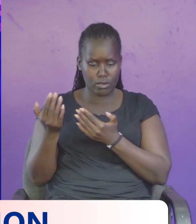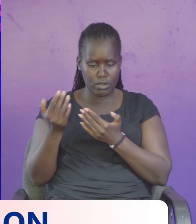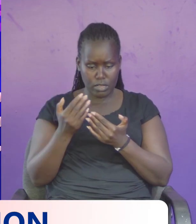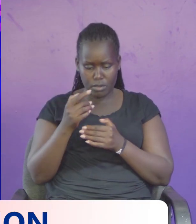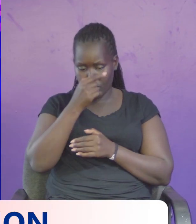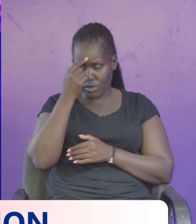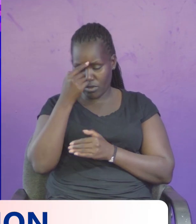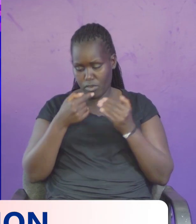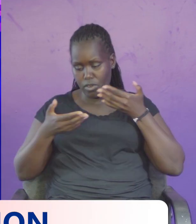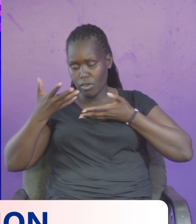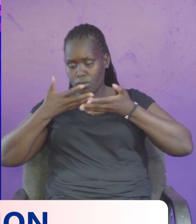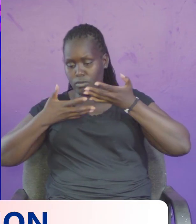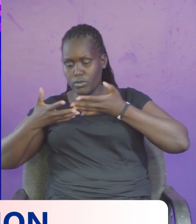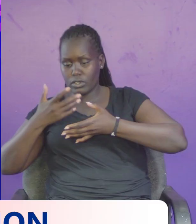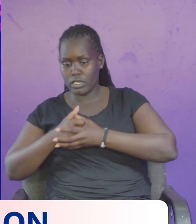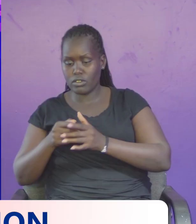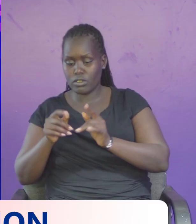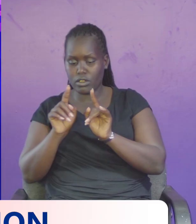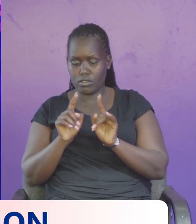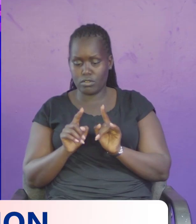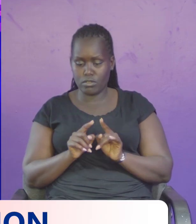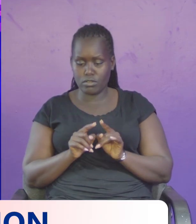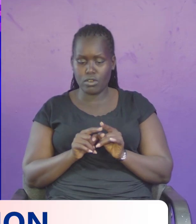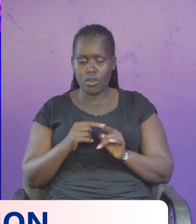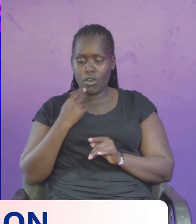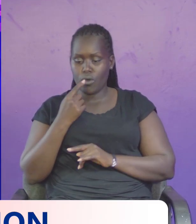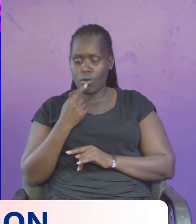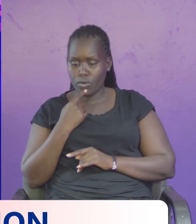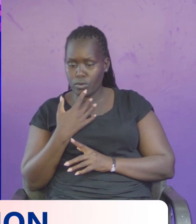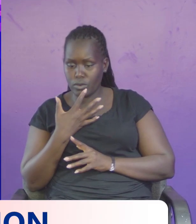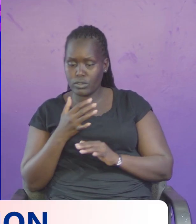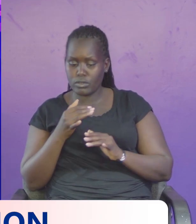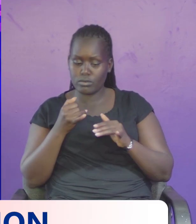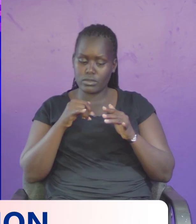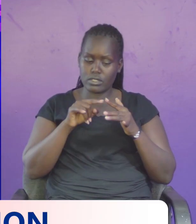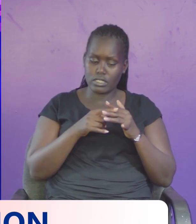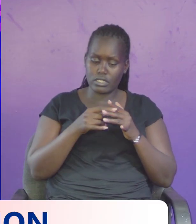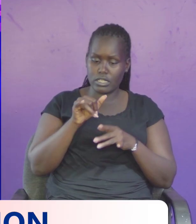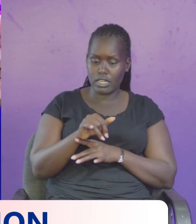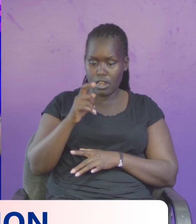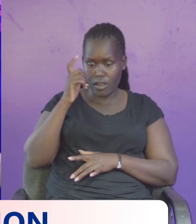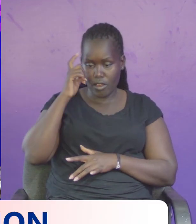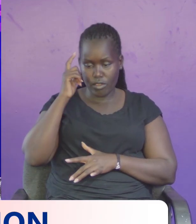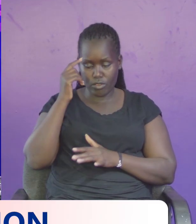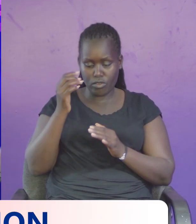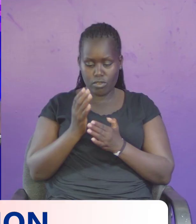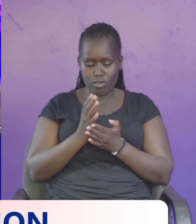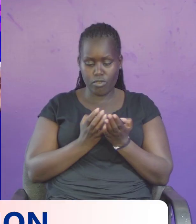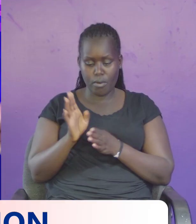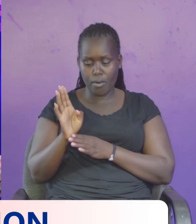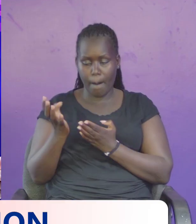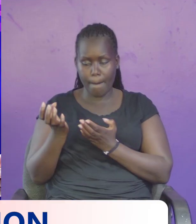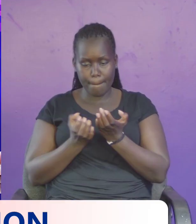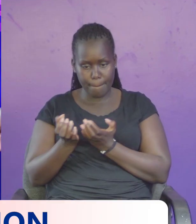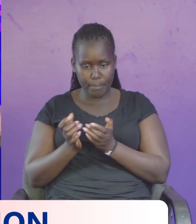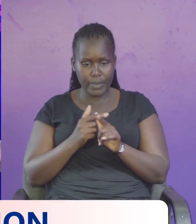the interaction fine. And again, whoever was the inventor thought that it was for business. Akakuja